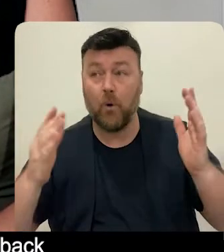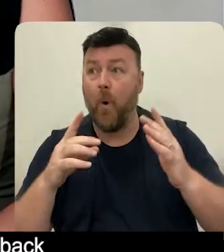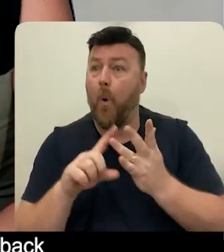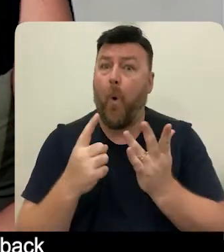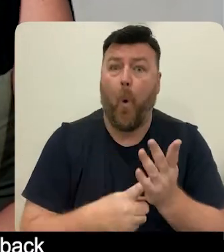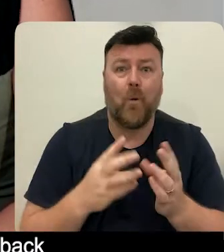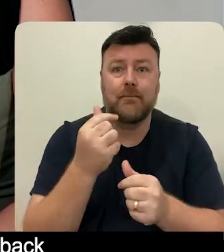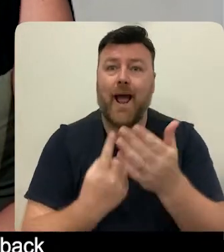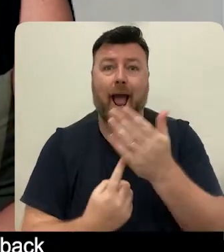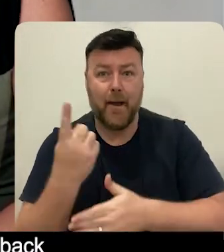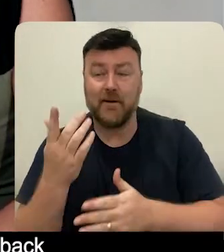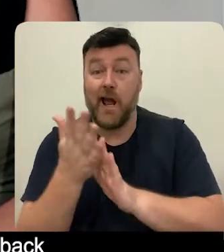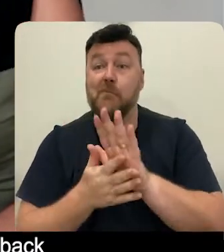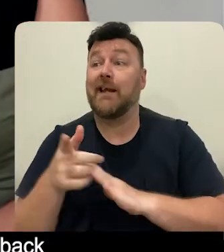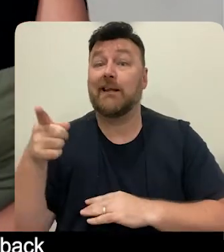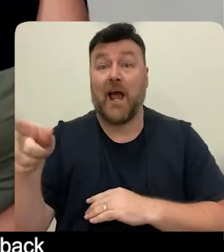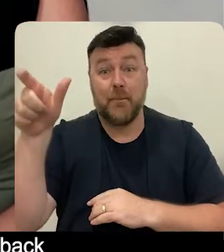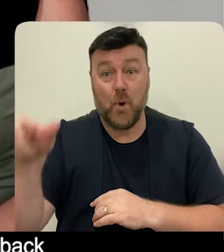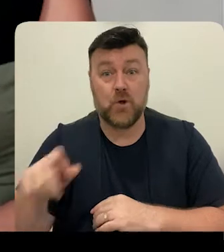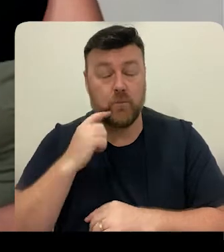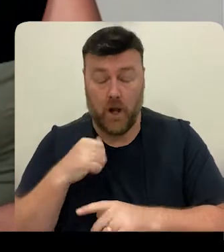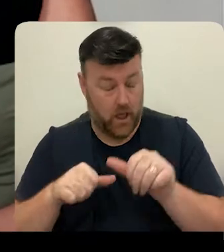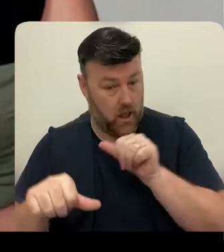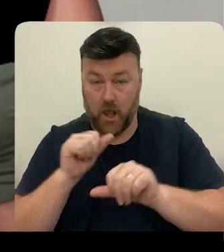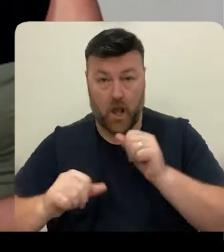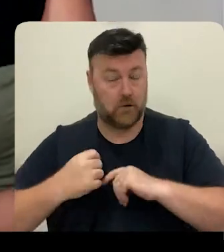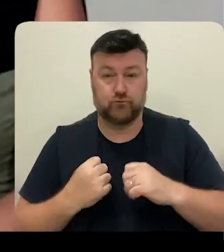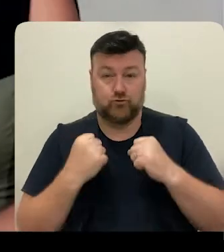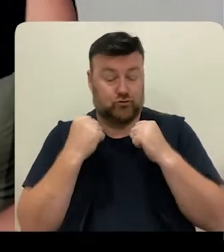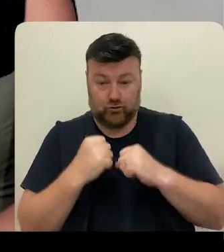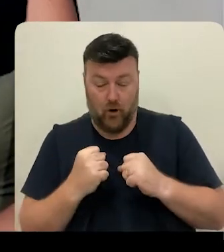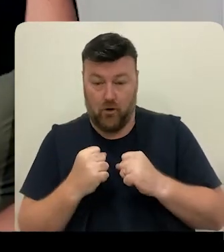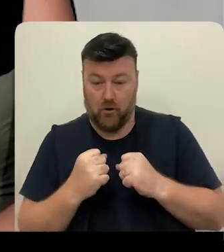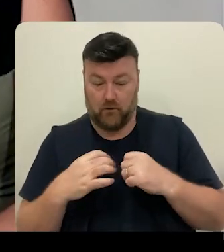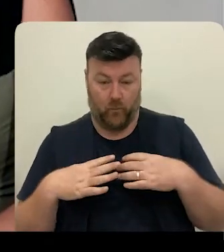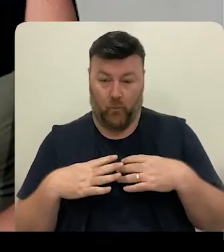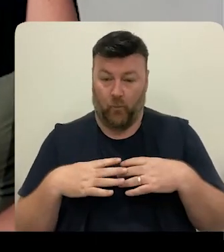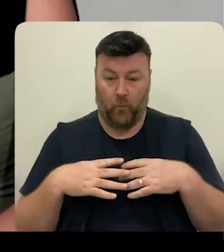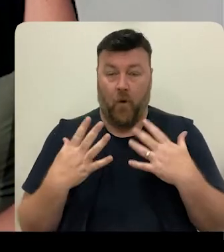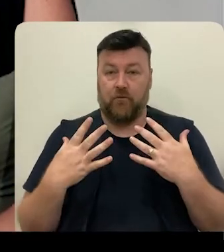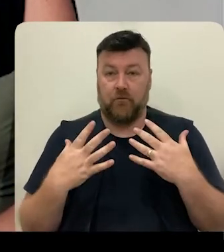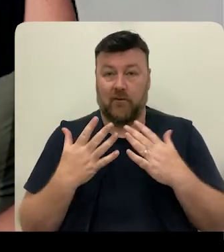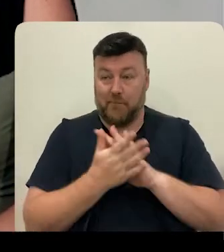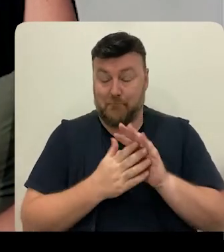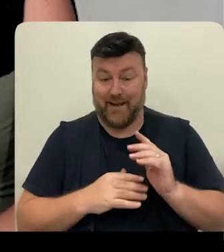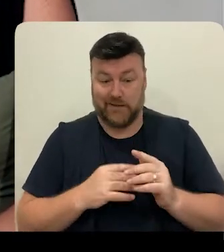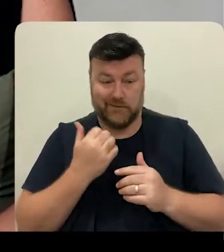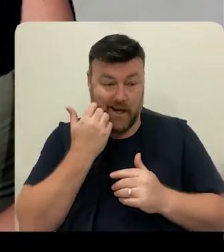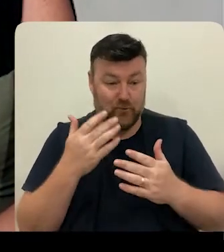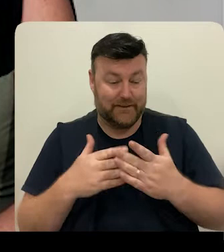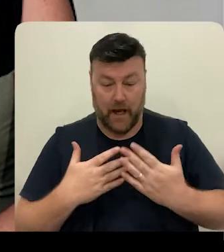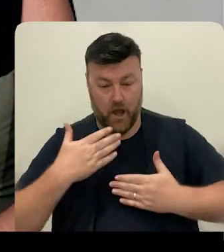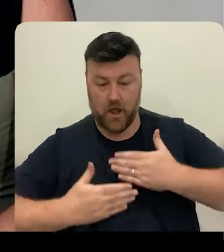of an unprocessed trauma can take the person back into these strong biological responses that impair